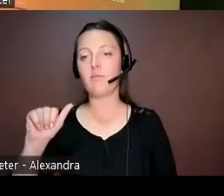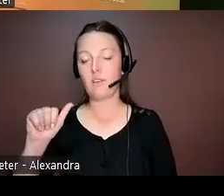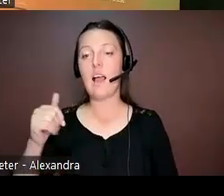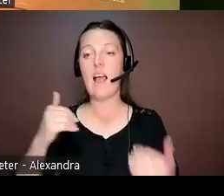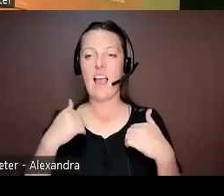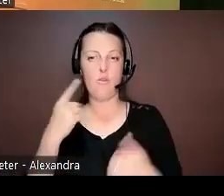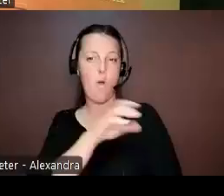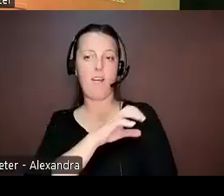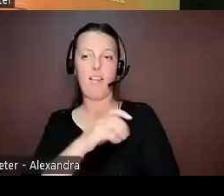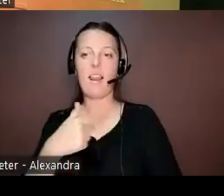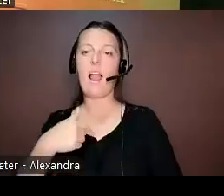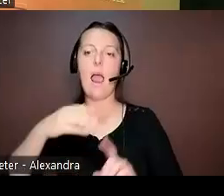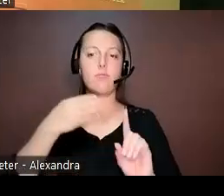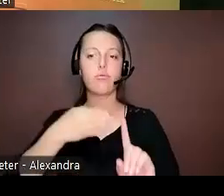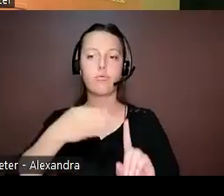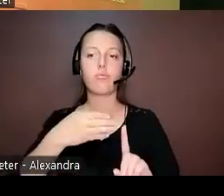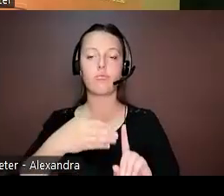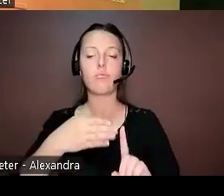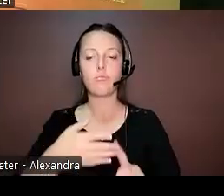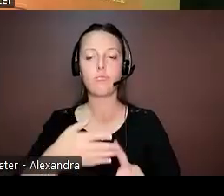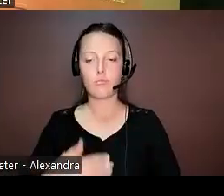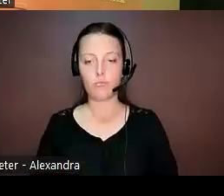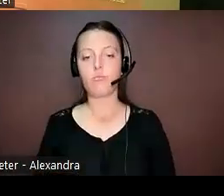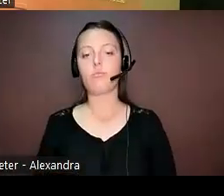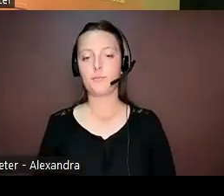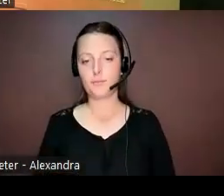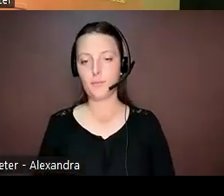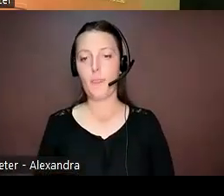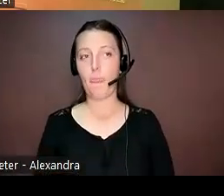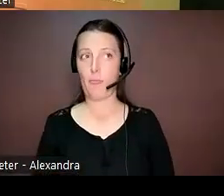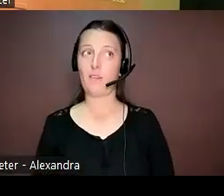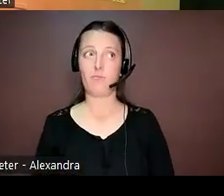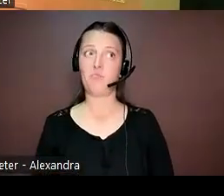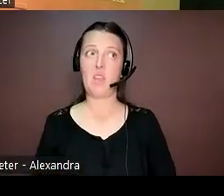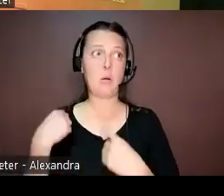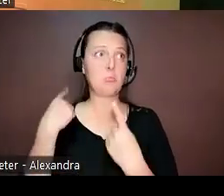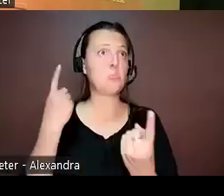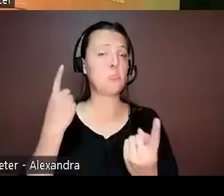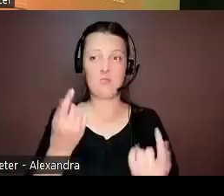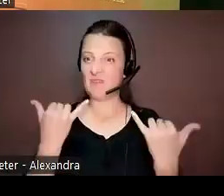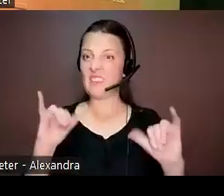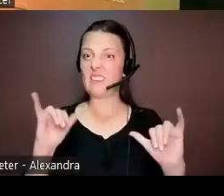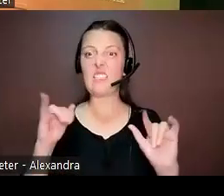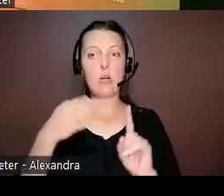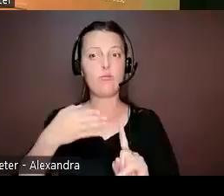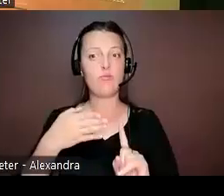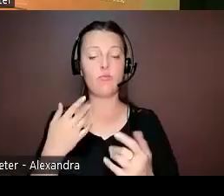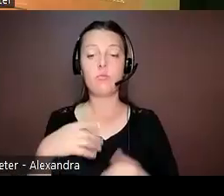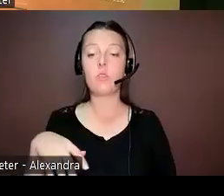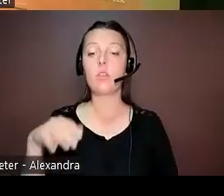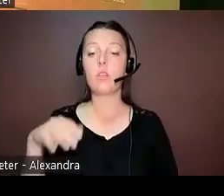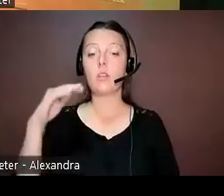attend, and even now. And EJ Santos is my boss,